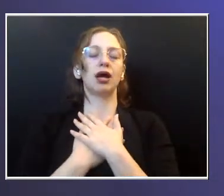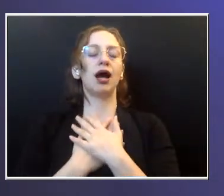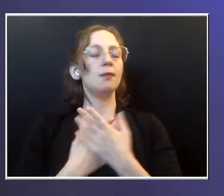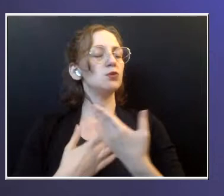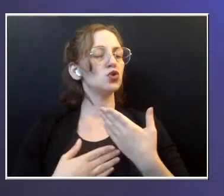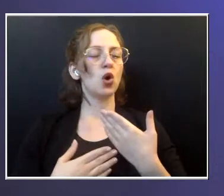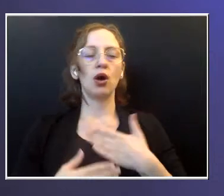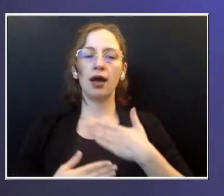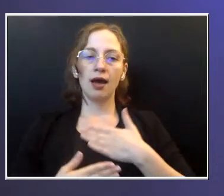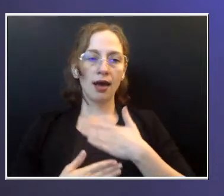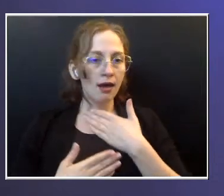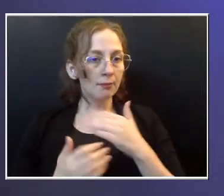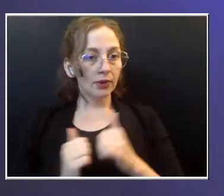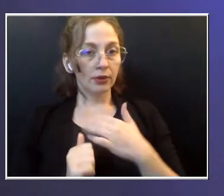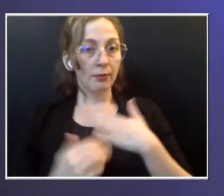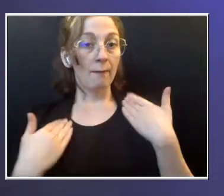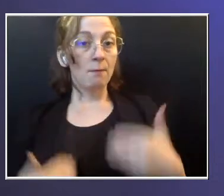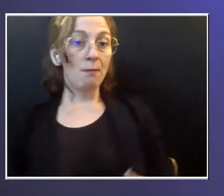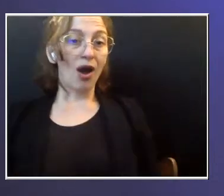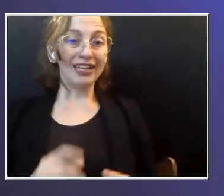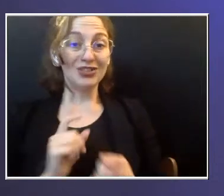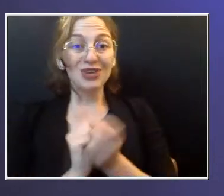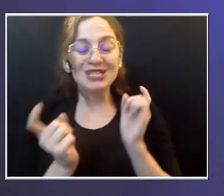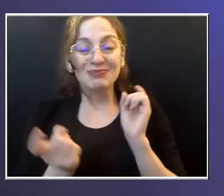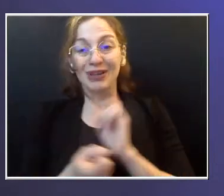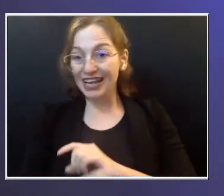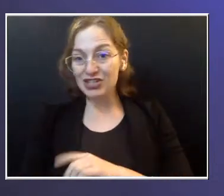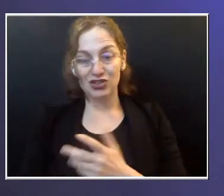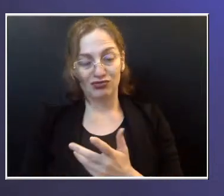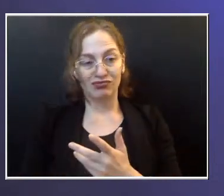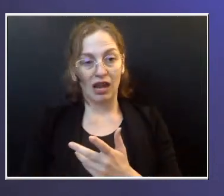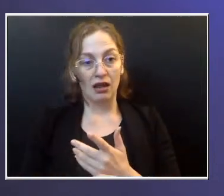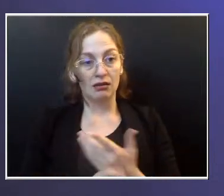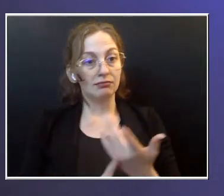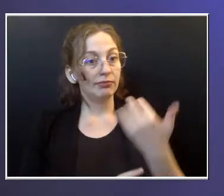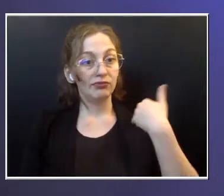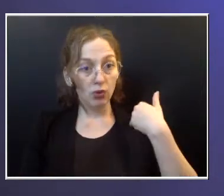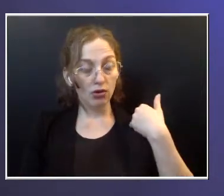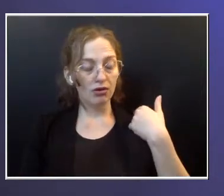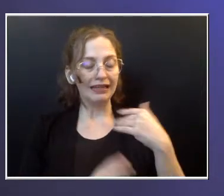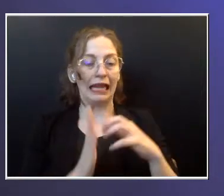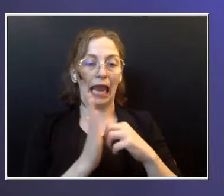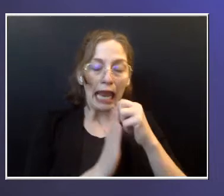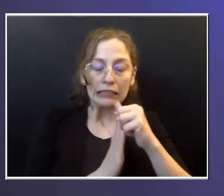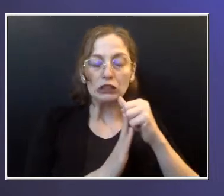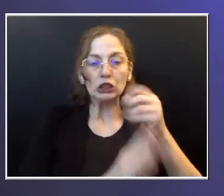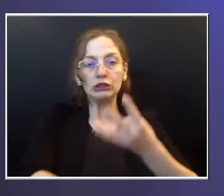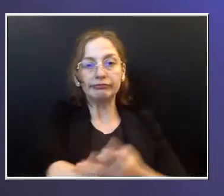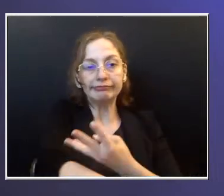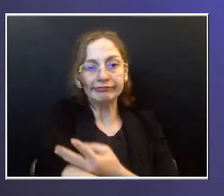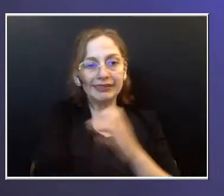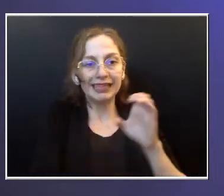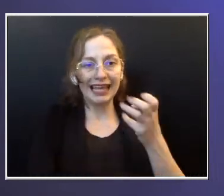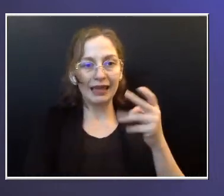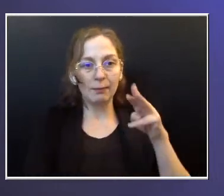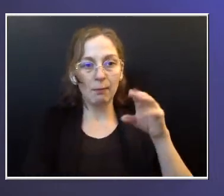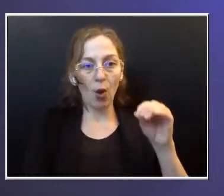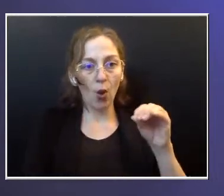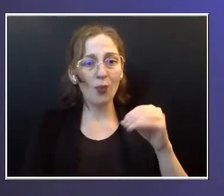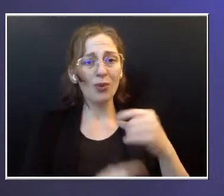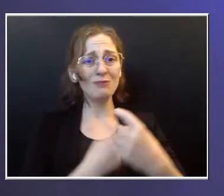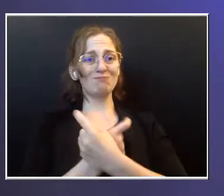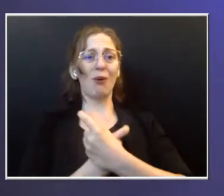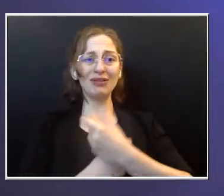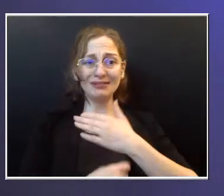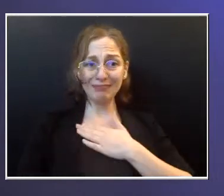after my body being poisoned with cancer and chemo, and I feel like myself again. I actually feel like a better version of myself